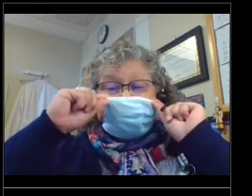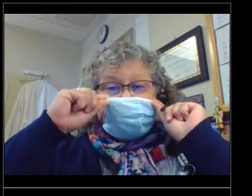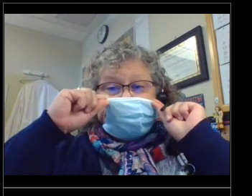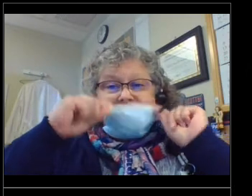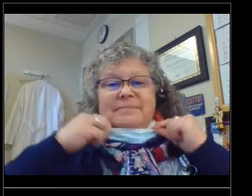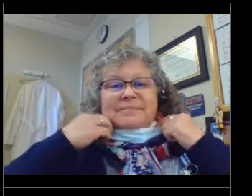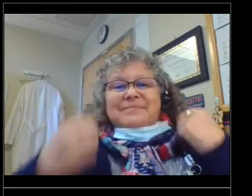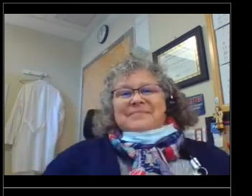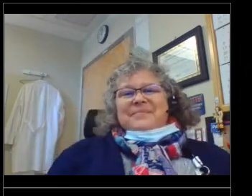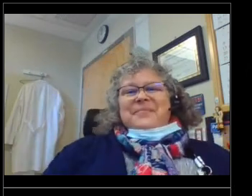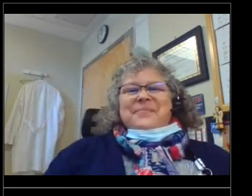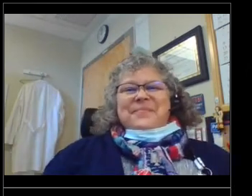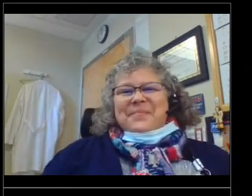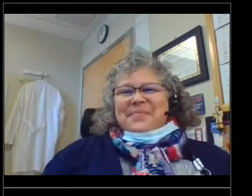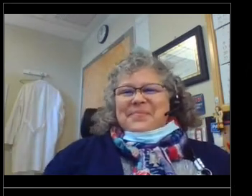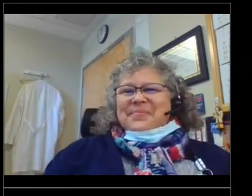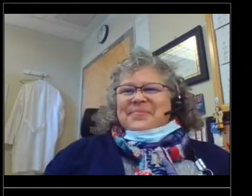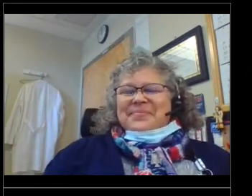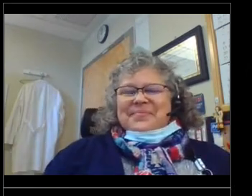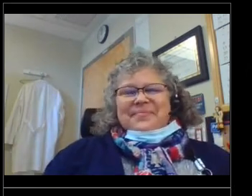mask.